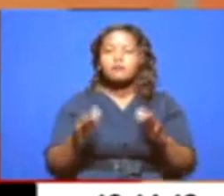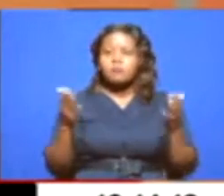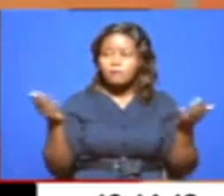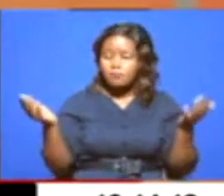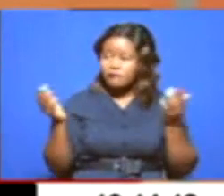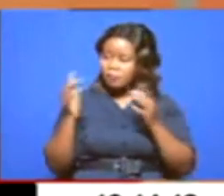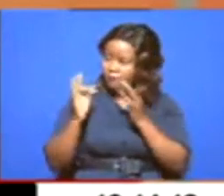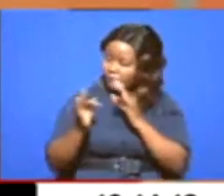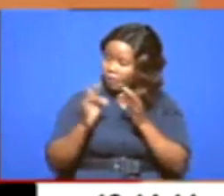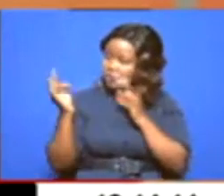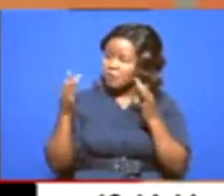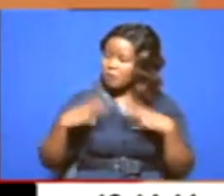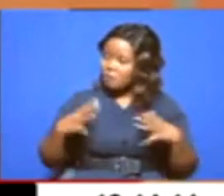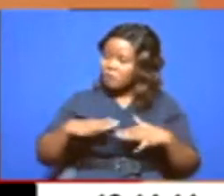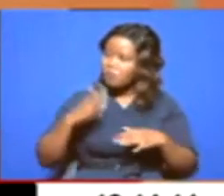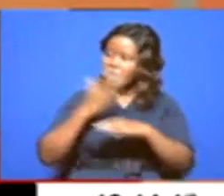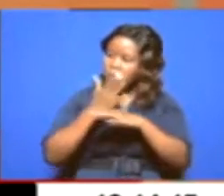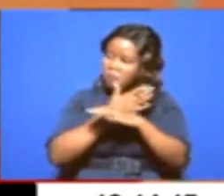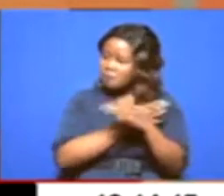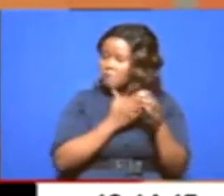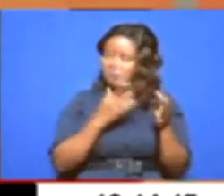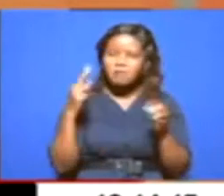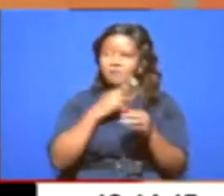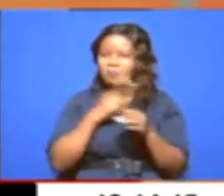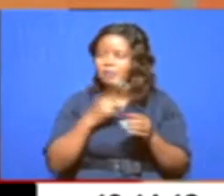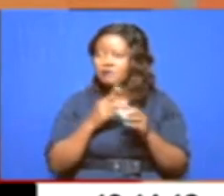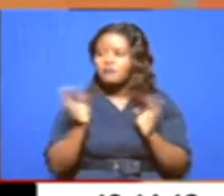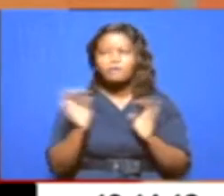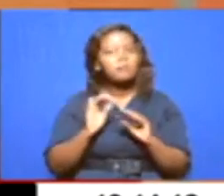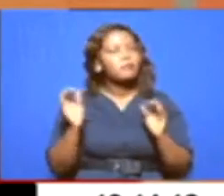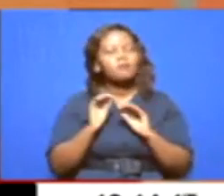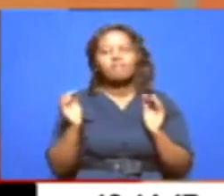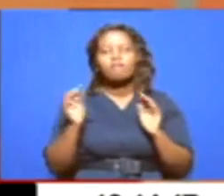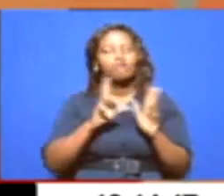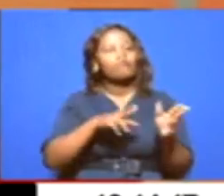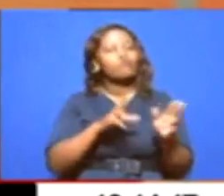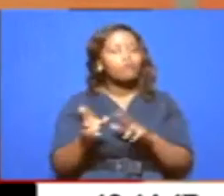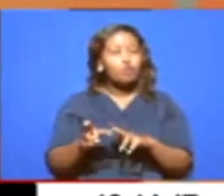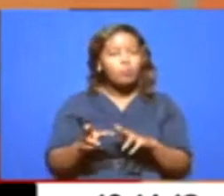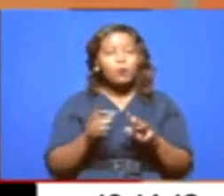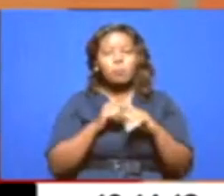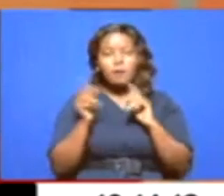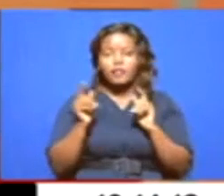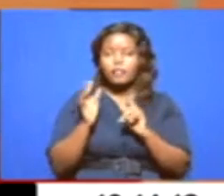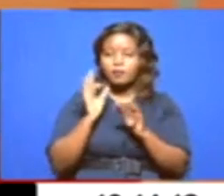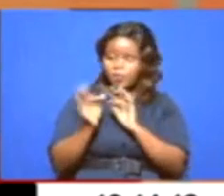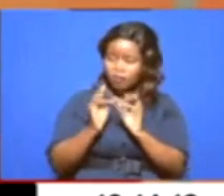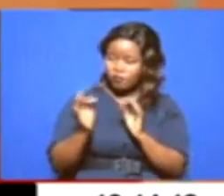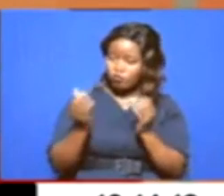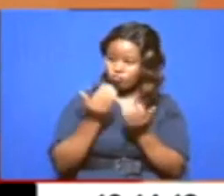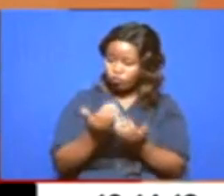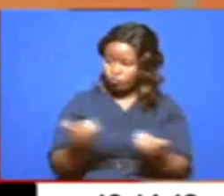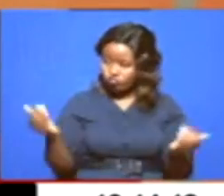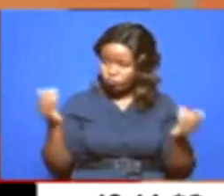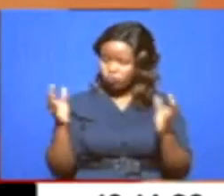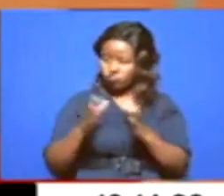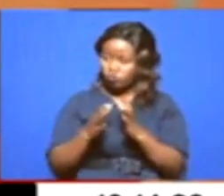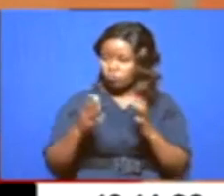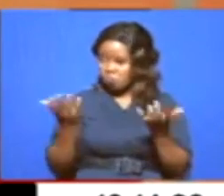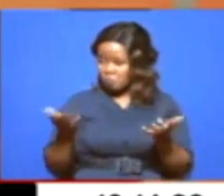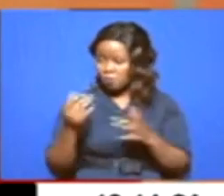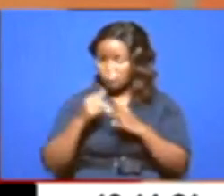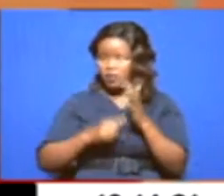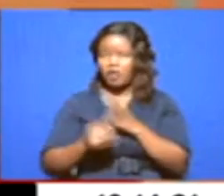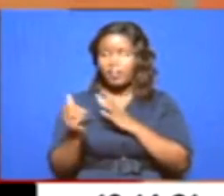injuring the athlete, it has to be like that. But when it comes now, the kids athletics, which we are going to have, an under 18, we will have them